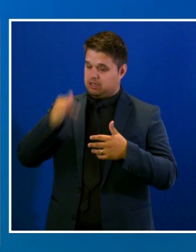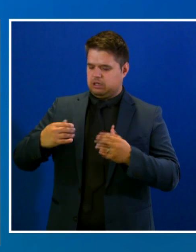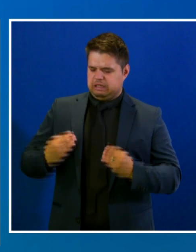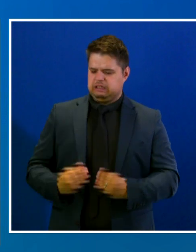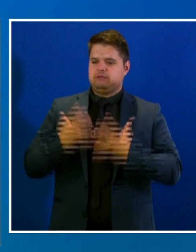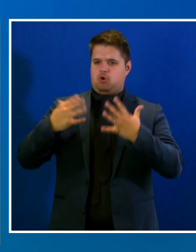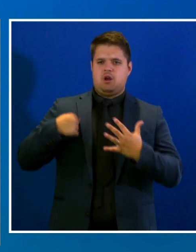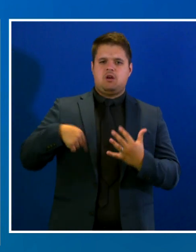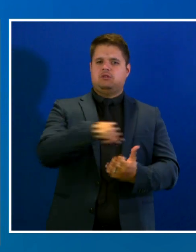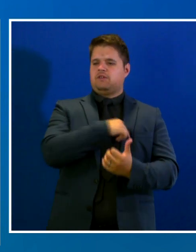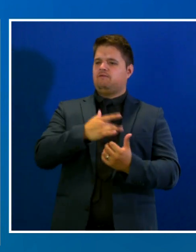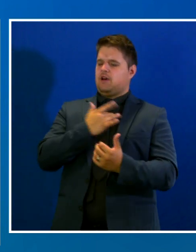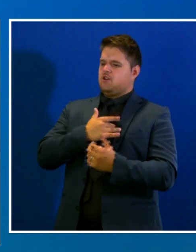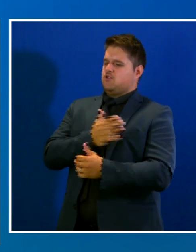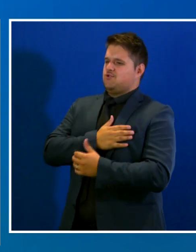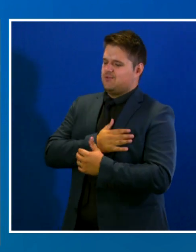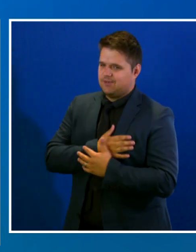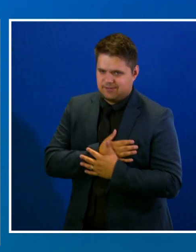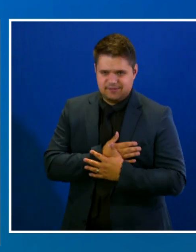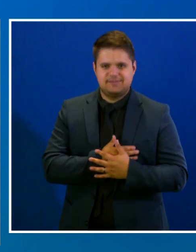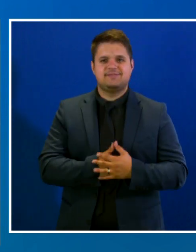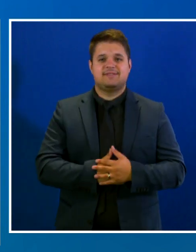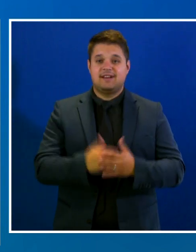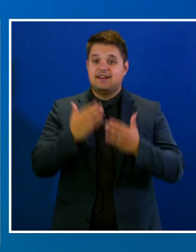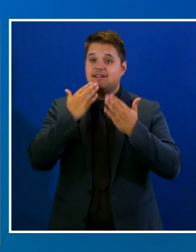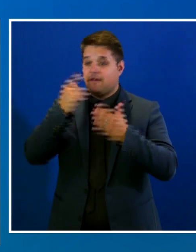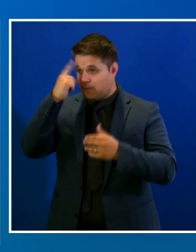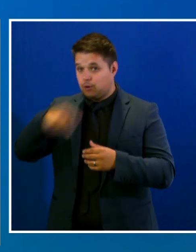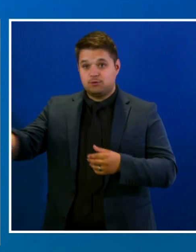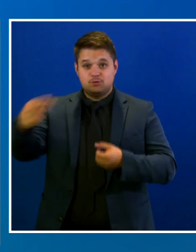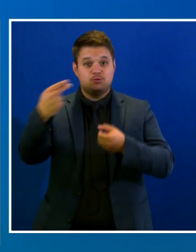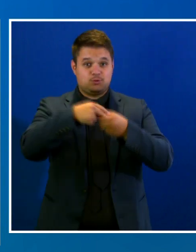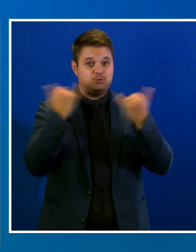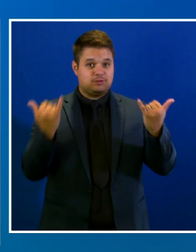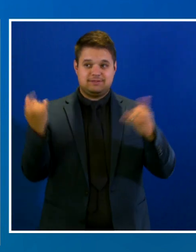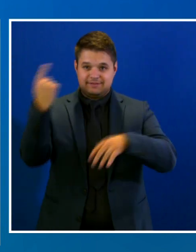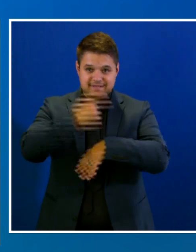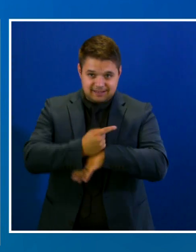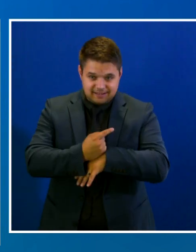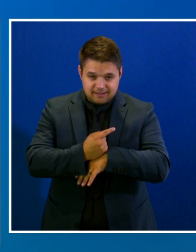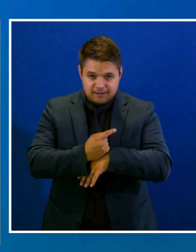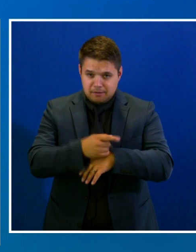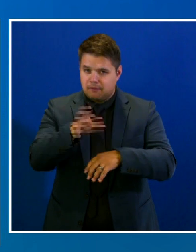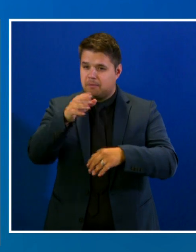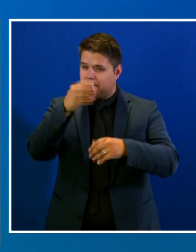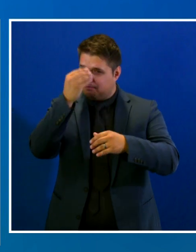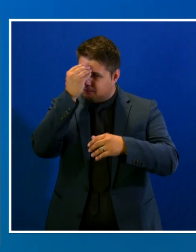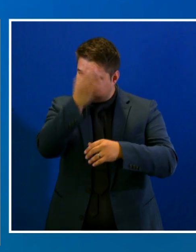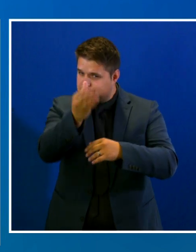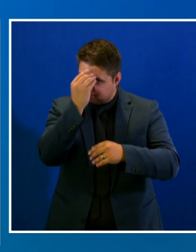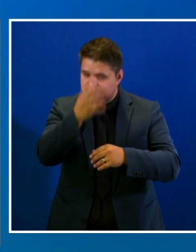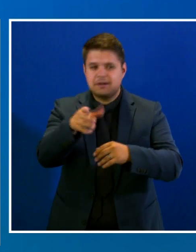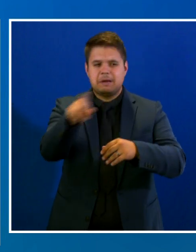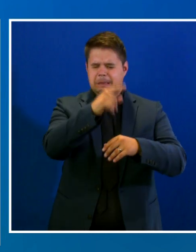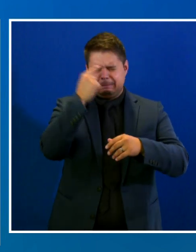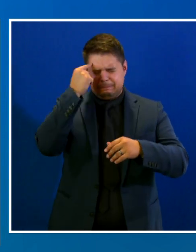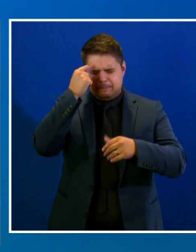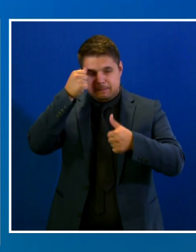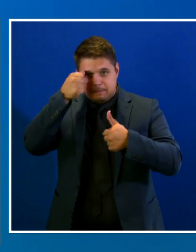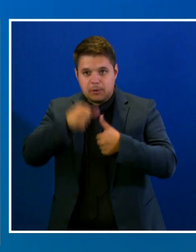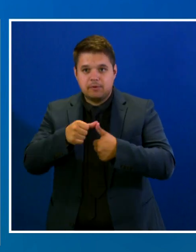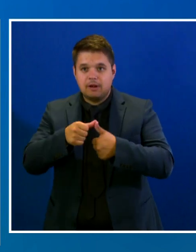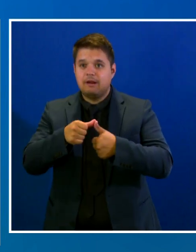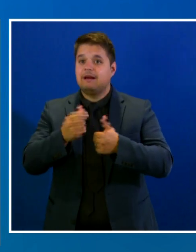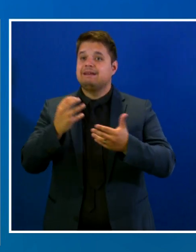for joining me for today's update. And please remember, vaccination is our best way out of the